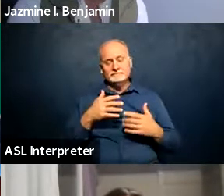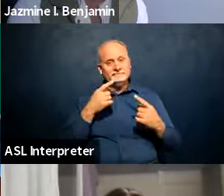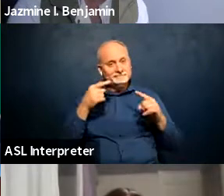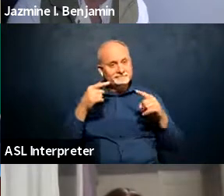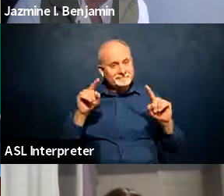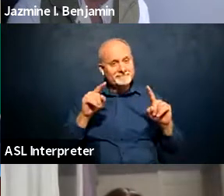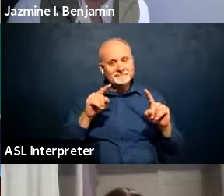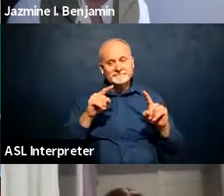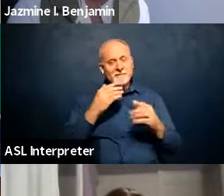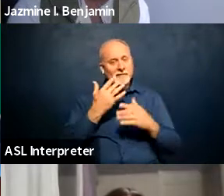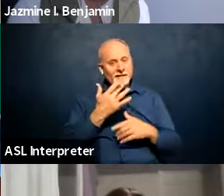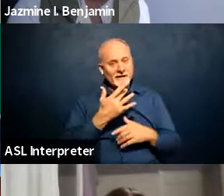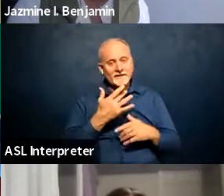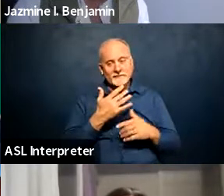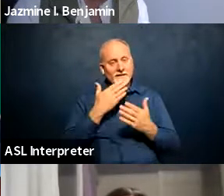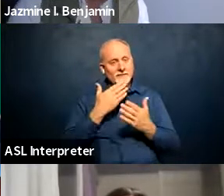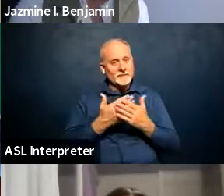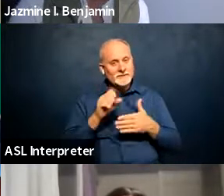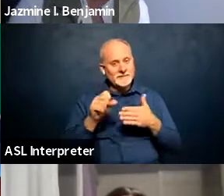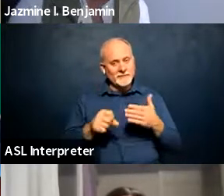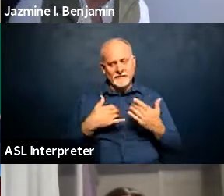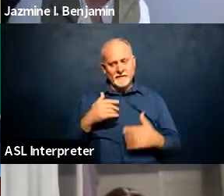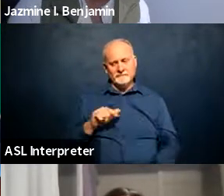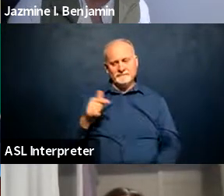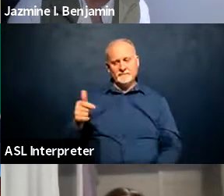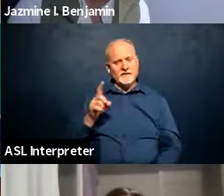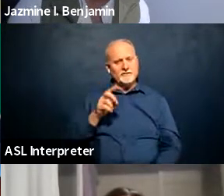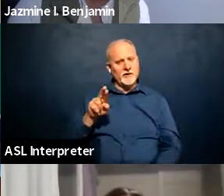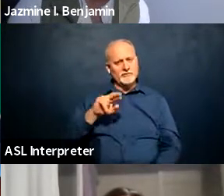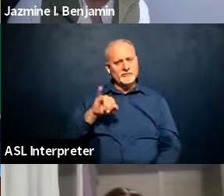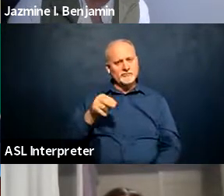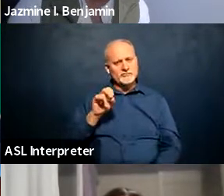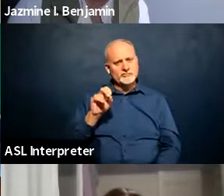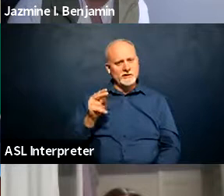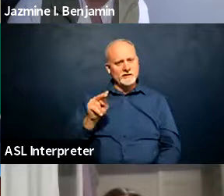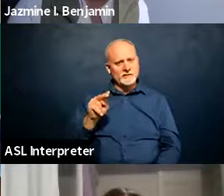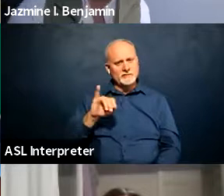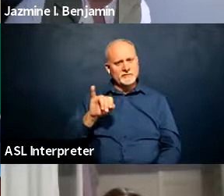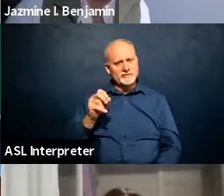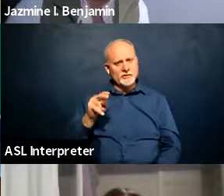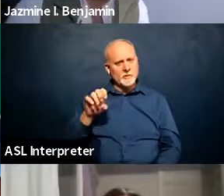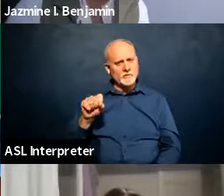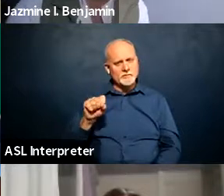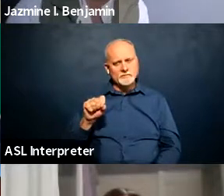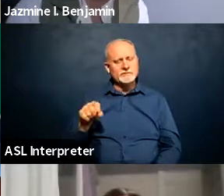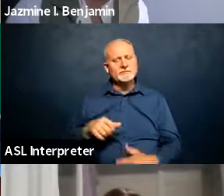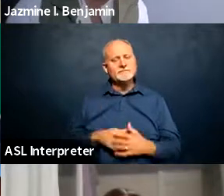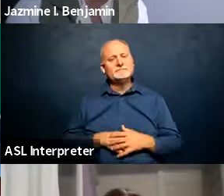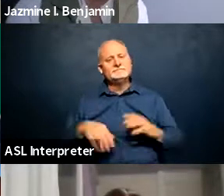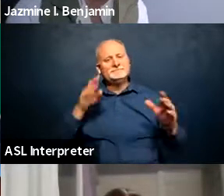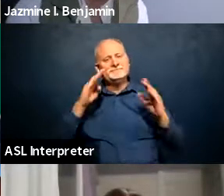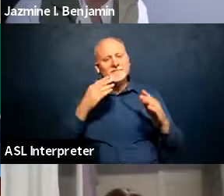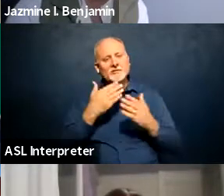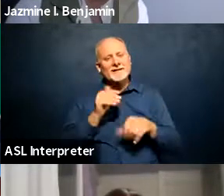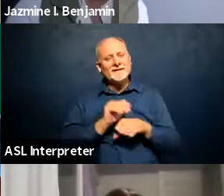for joining us tonight. So I'll pass it on to Dr. John Jones now for his closing remarks. All right, thank you, Jasmine. Good evening, Blazers,